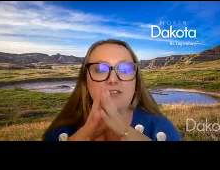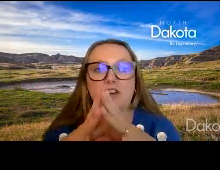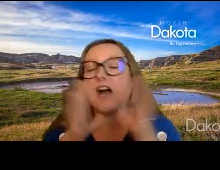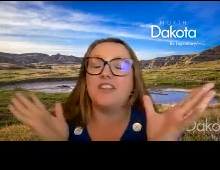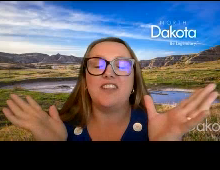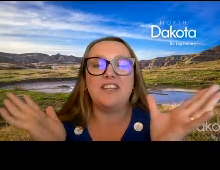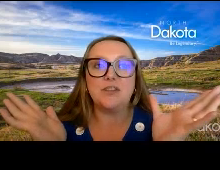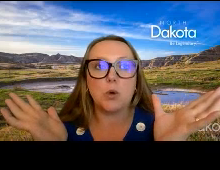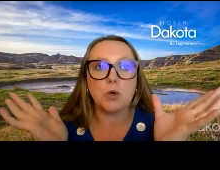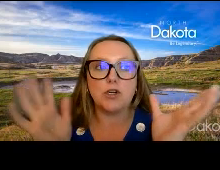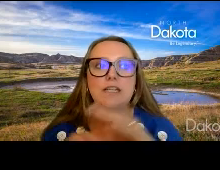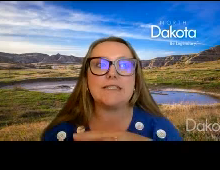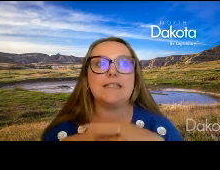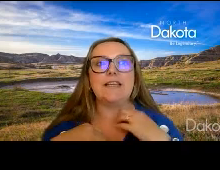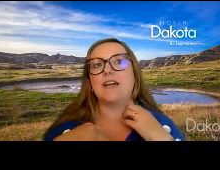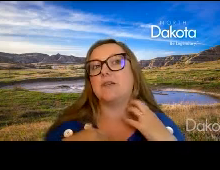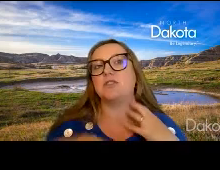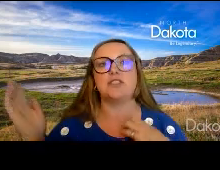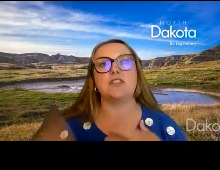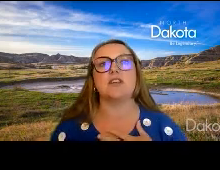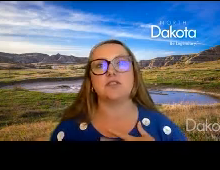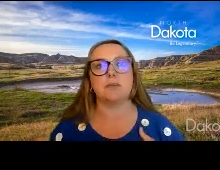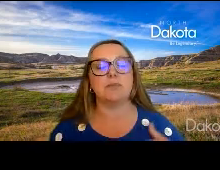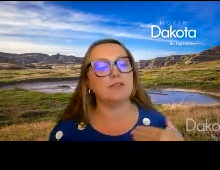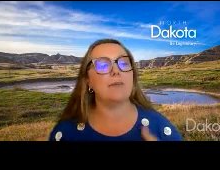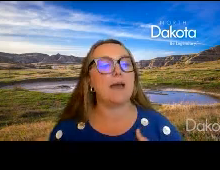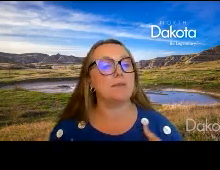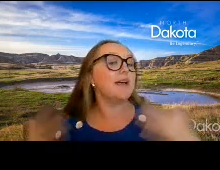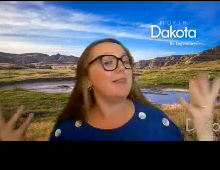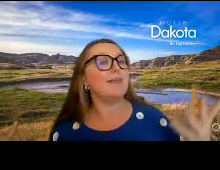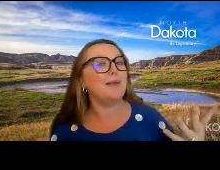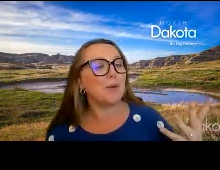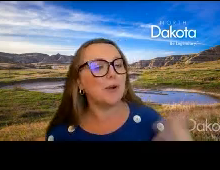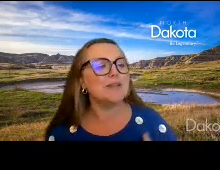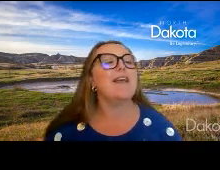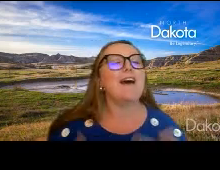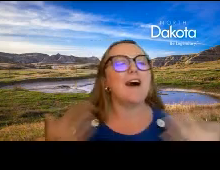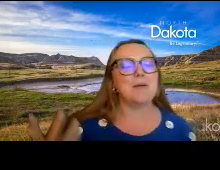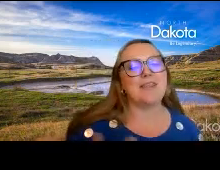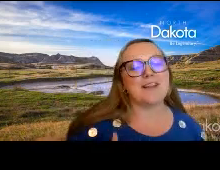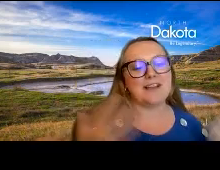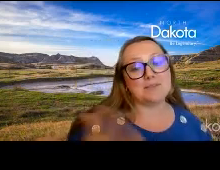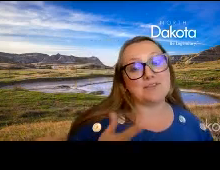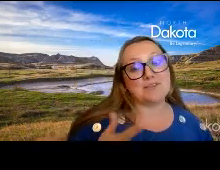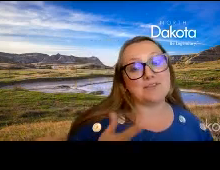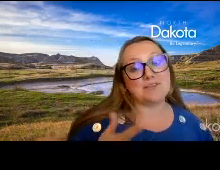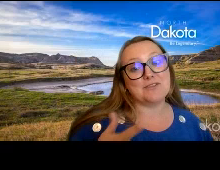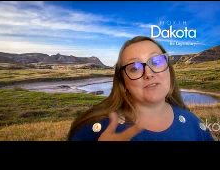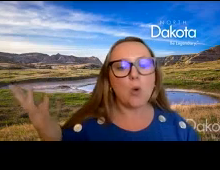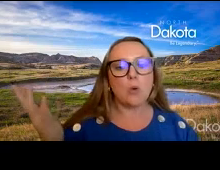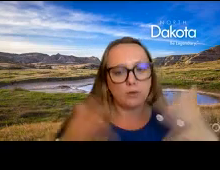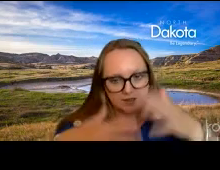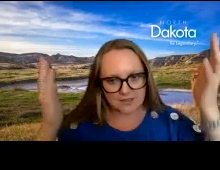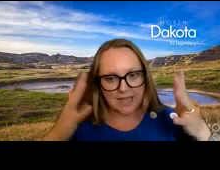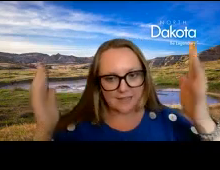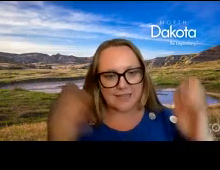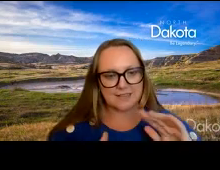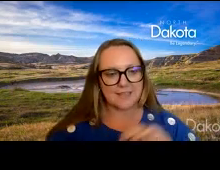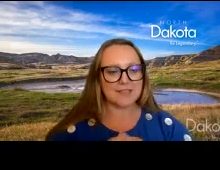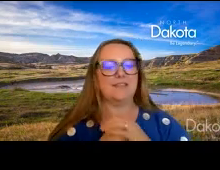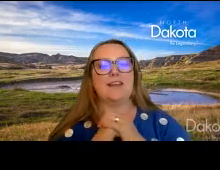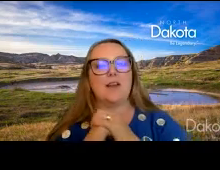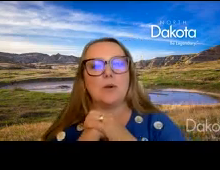me that they forgot that they even ordered it, and they thought it was just another something from Amazon that they ordered. And then come to find out, they're like, "Oh, this is